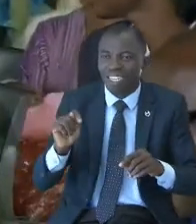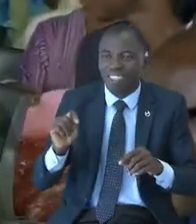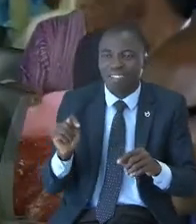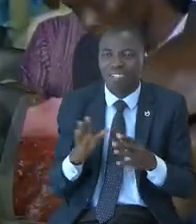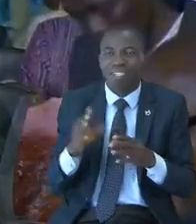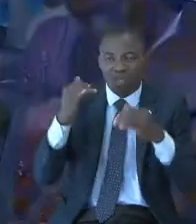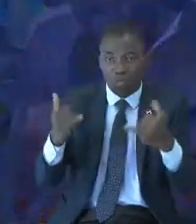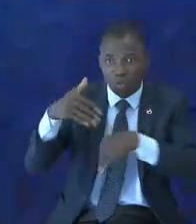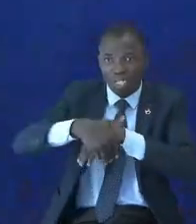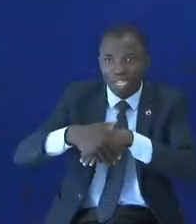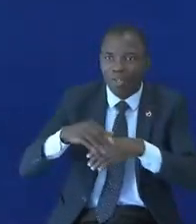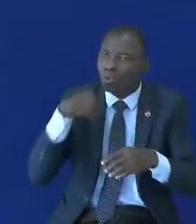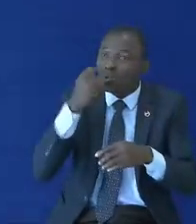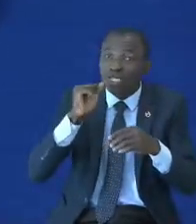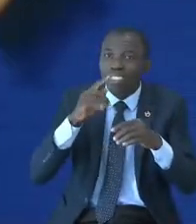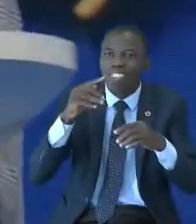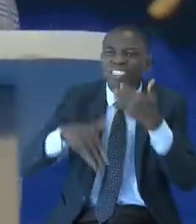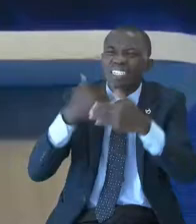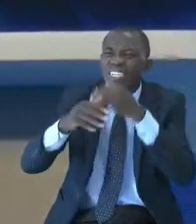Tonight, who is the next on the line?